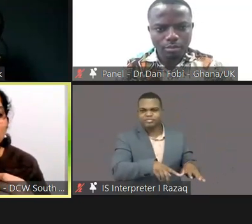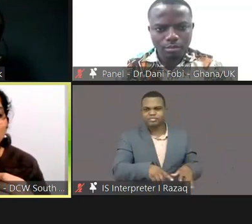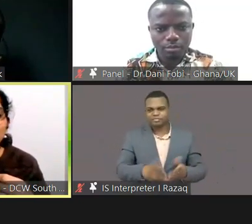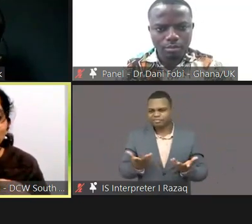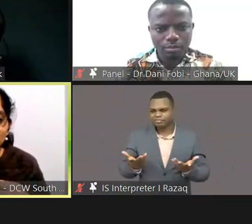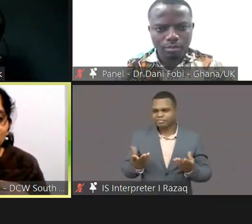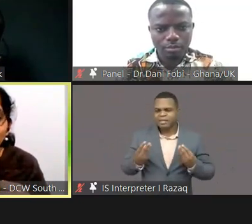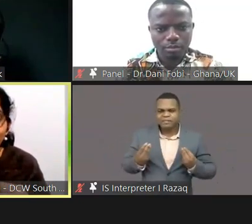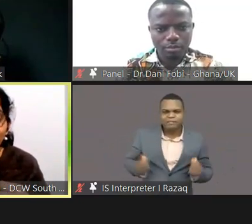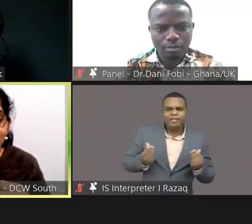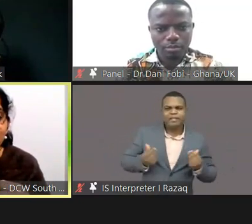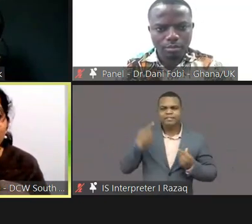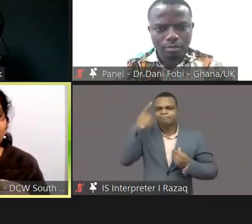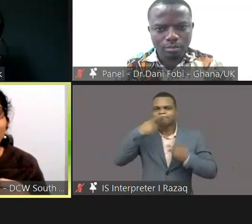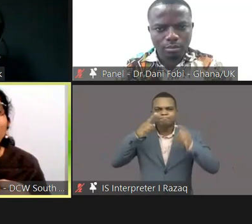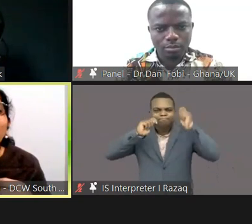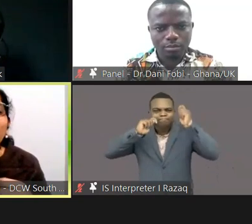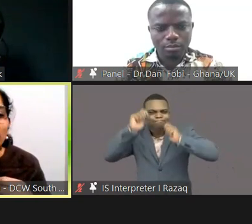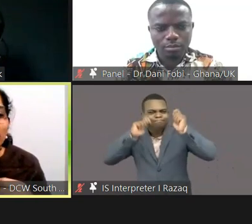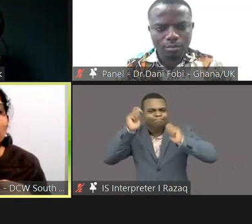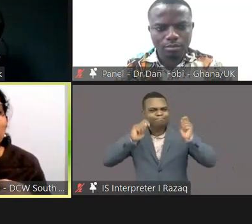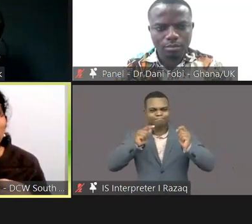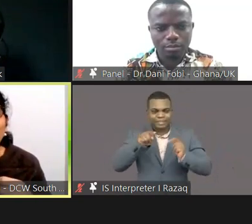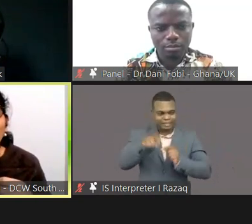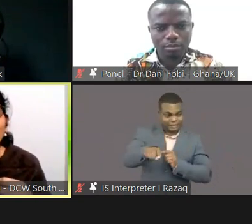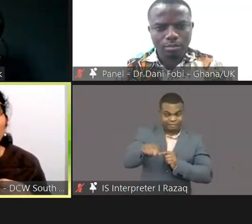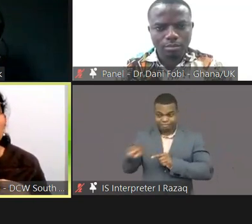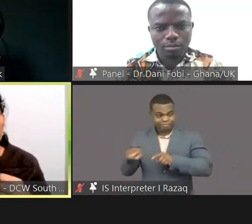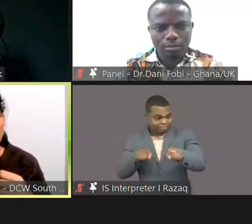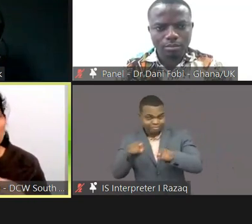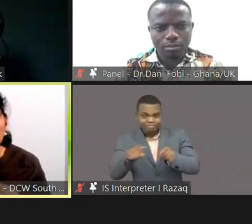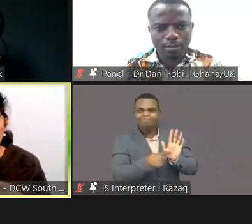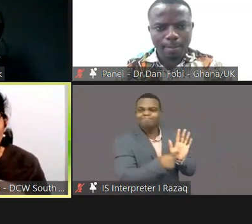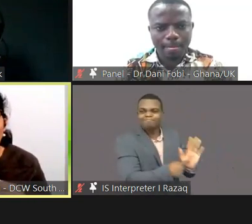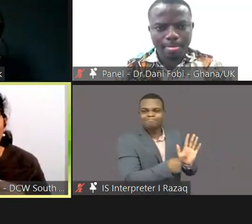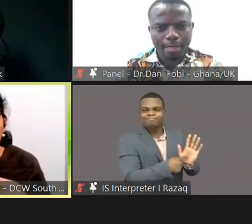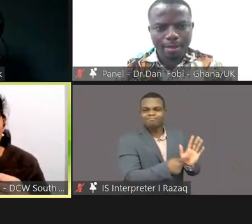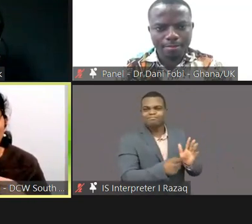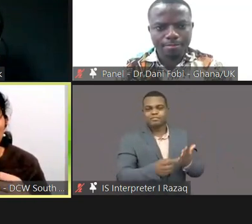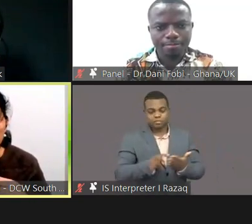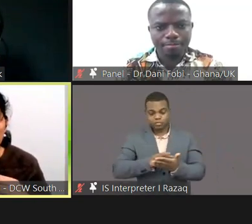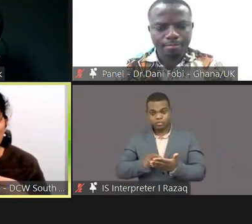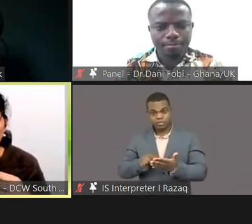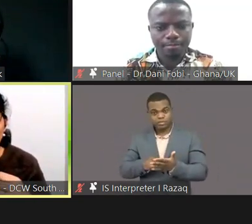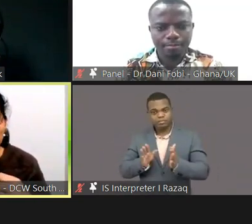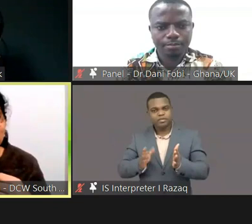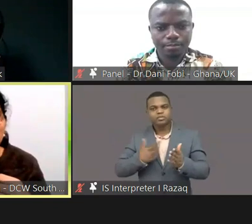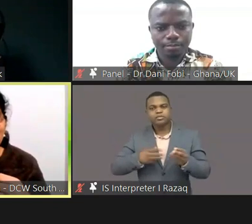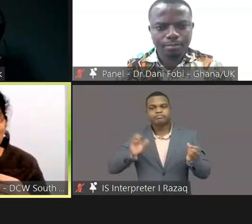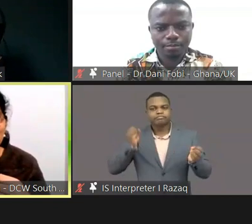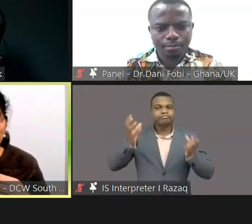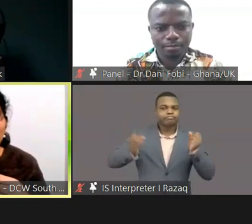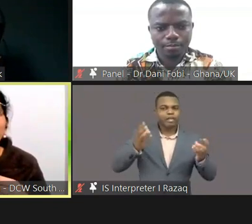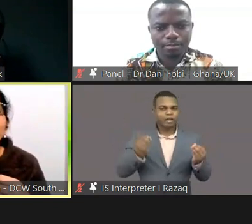way to develop vocabulary. And then later on, when we get into teaching reading and writing, that is